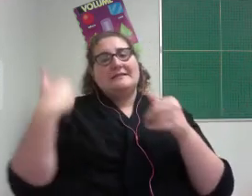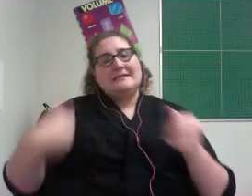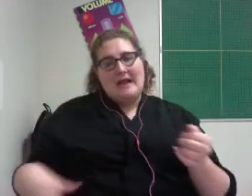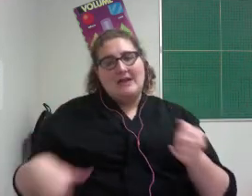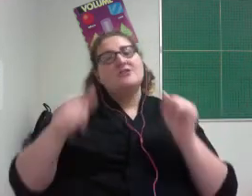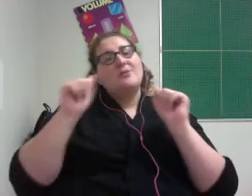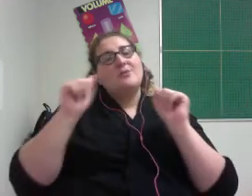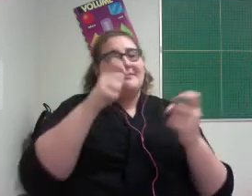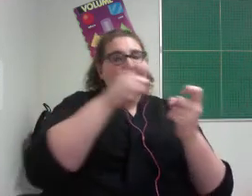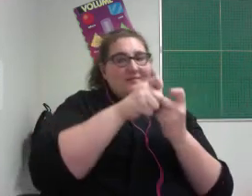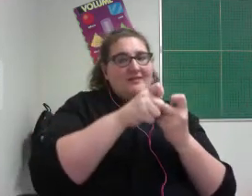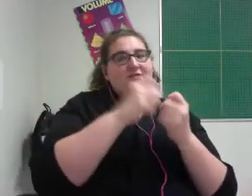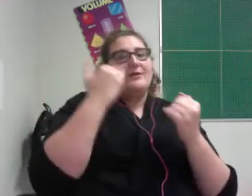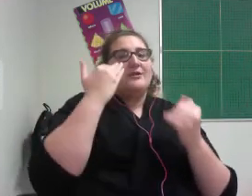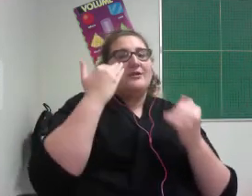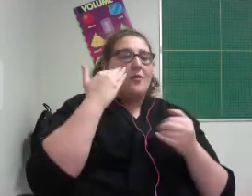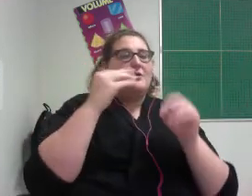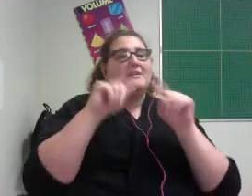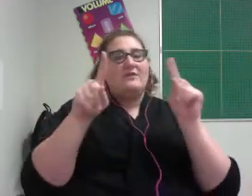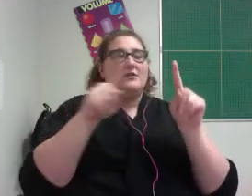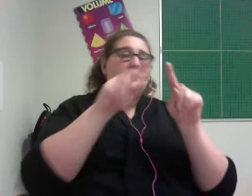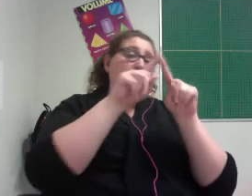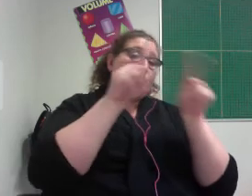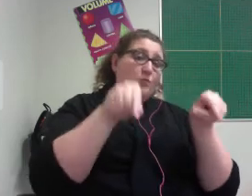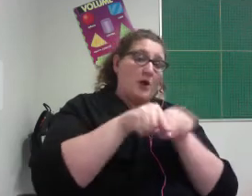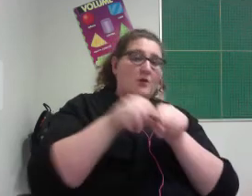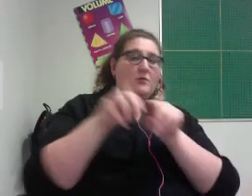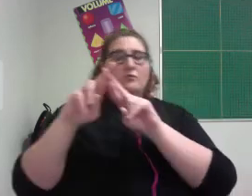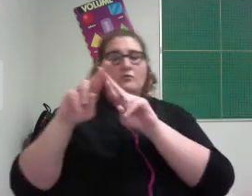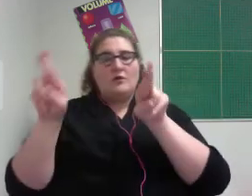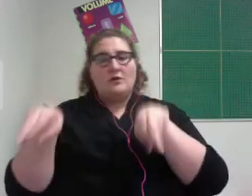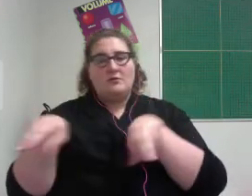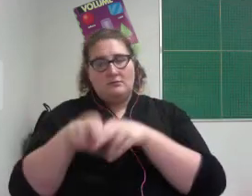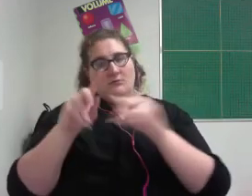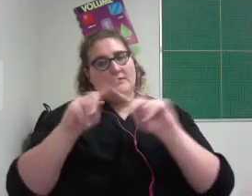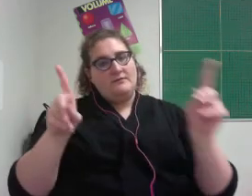so that way we can tell the difference between a square and a rectangle.